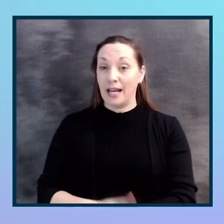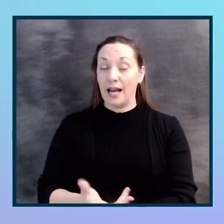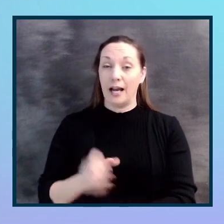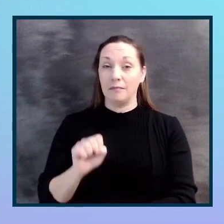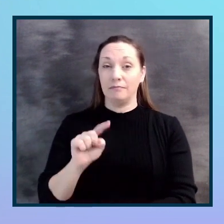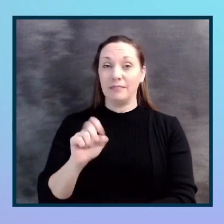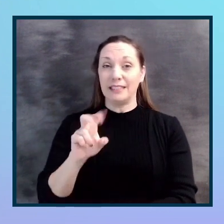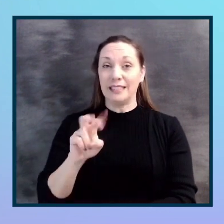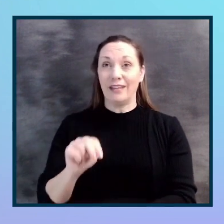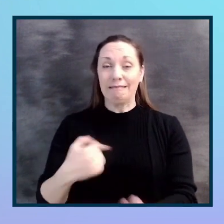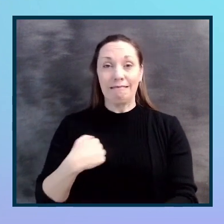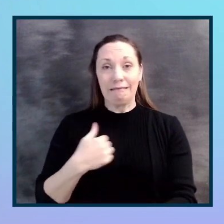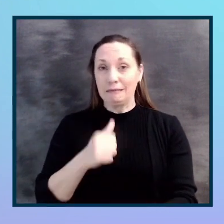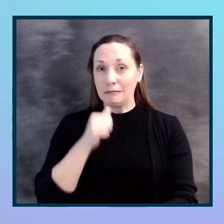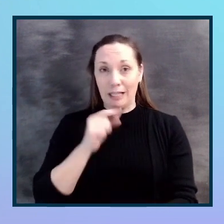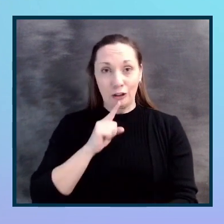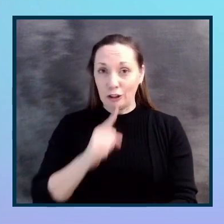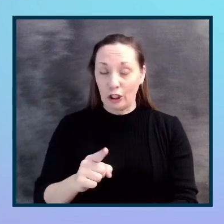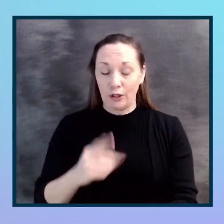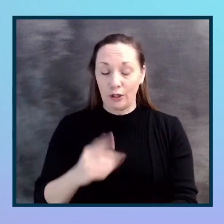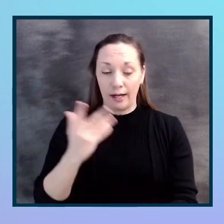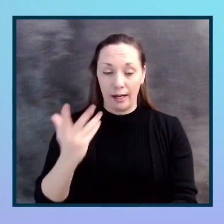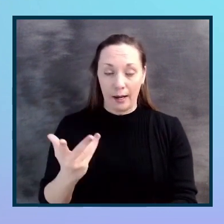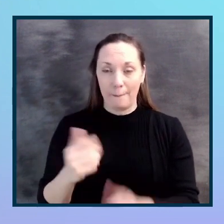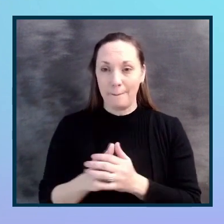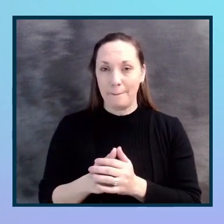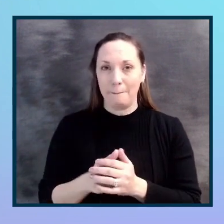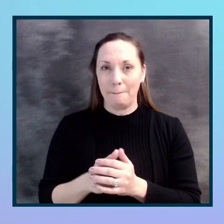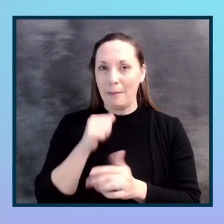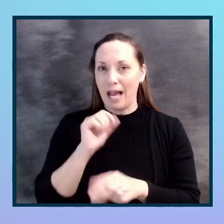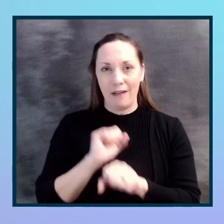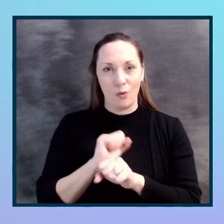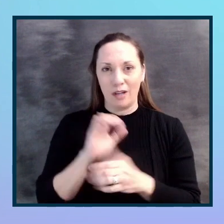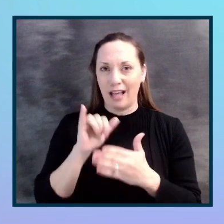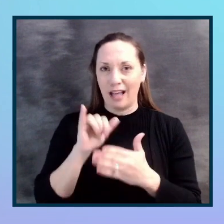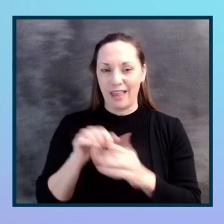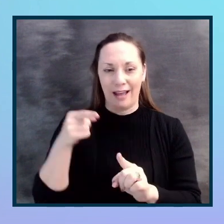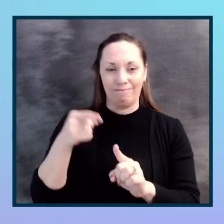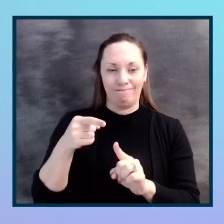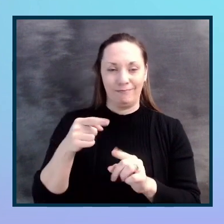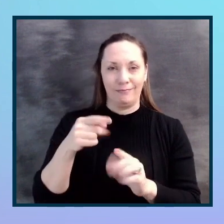I am unsure. I haven't worked on that rule directly. I have